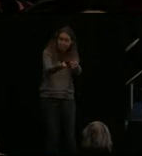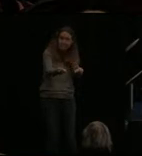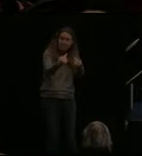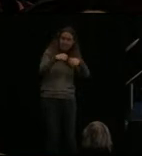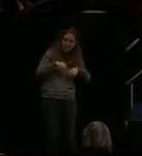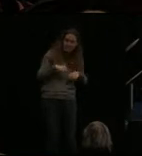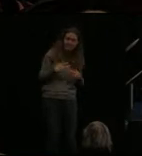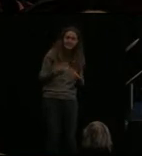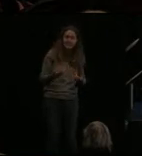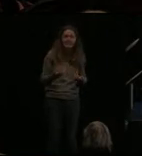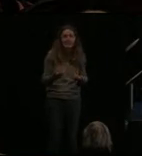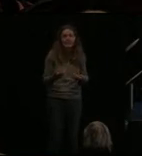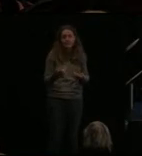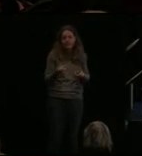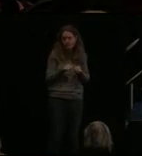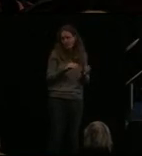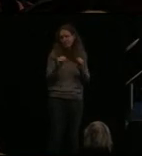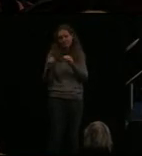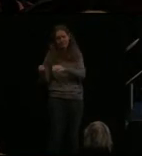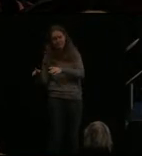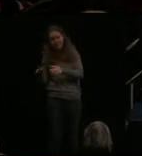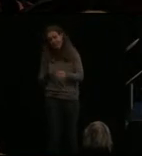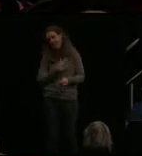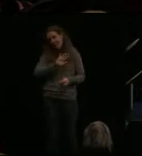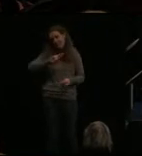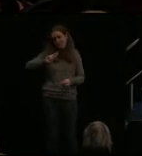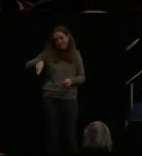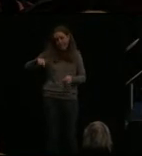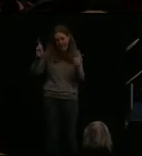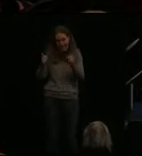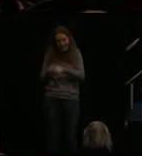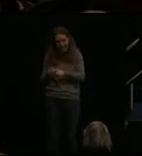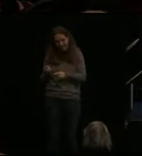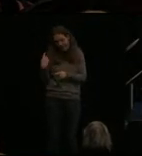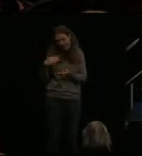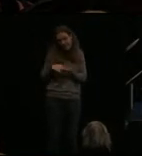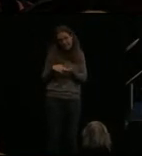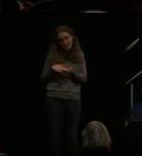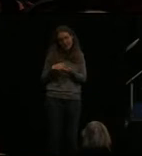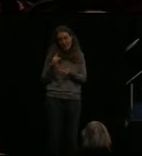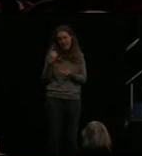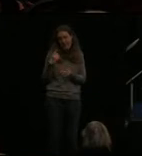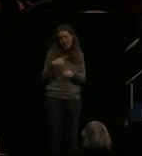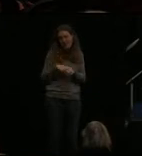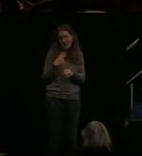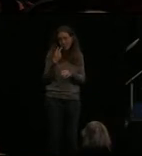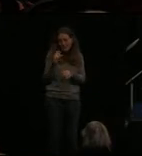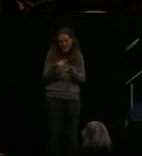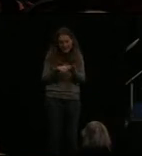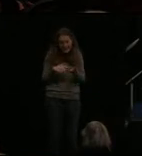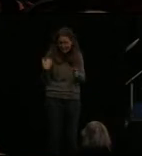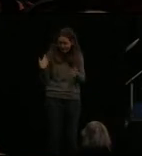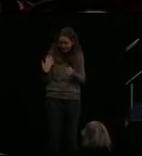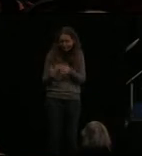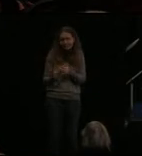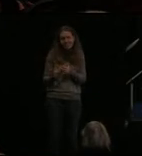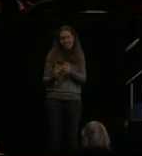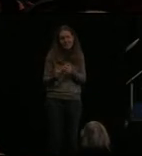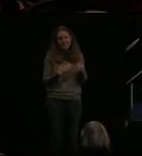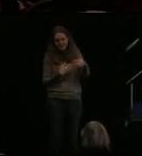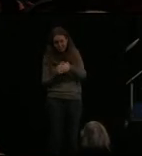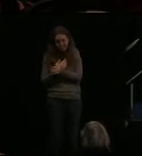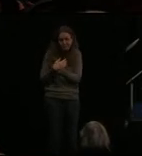It took us back to India just last month for the first time in 20 years. You know, the twists and turns of life